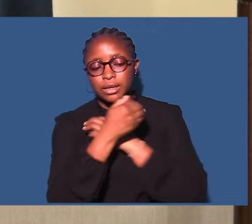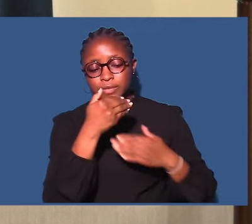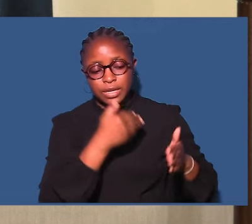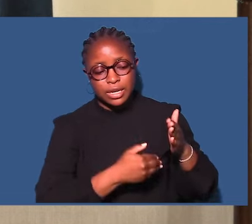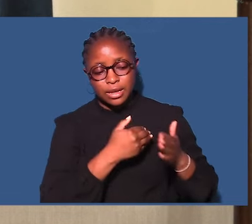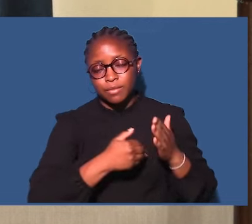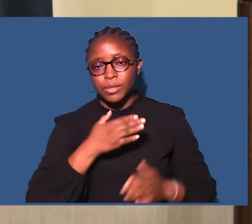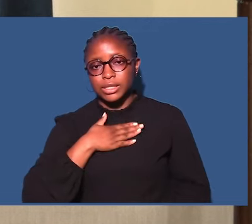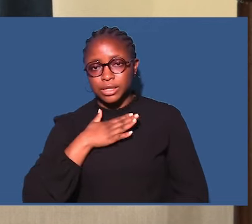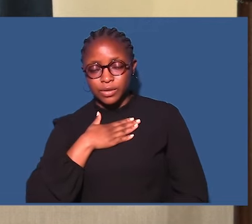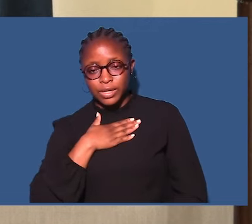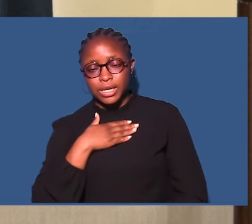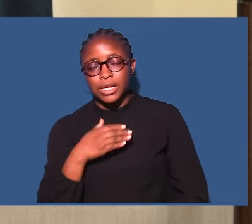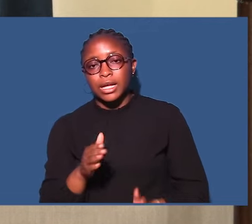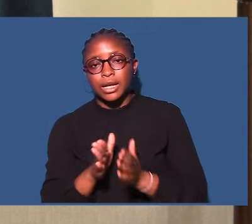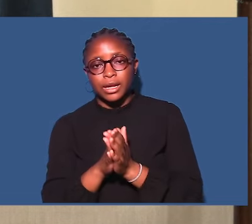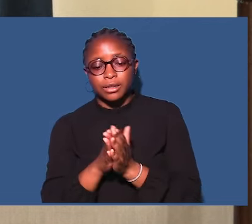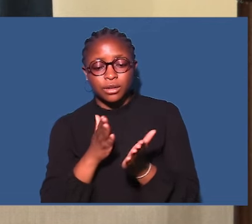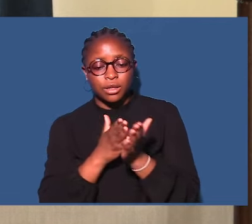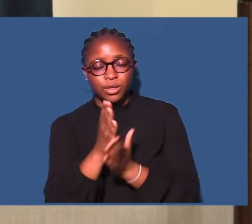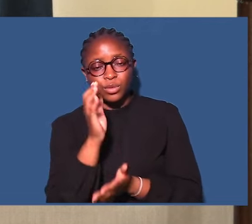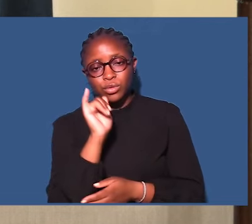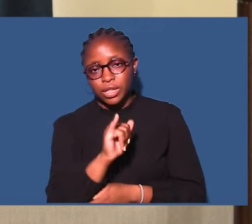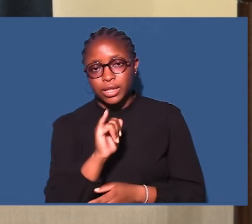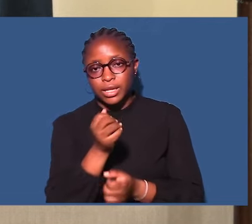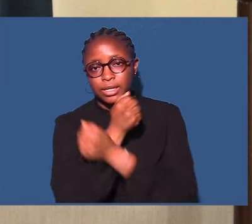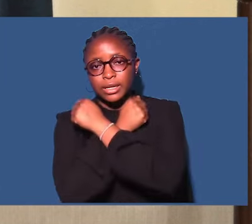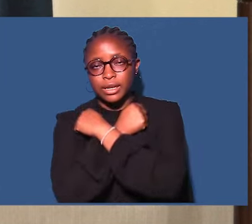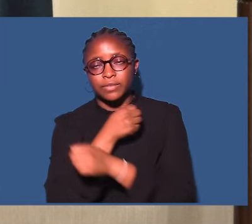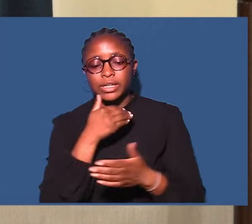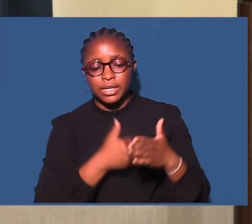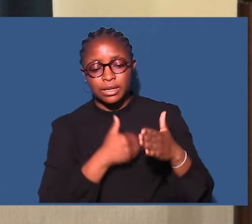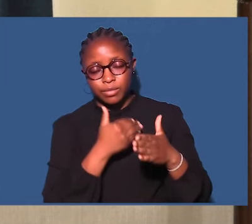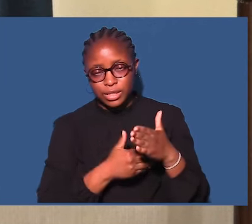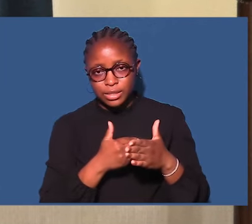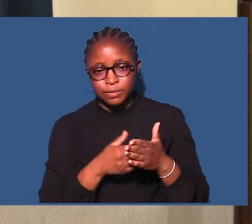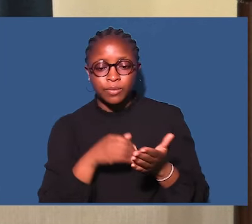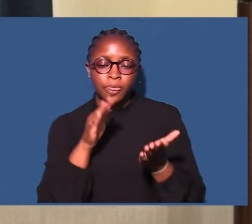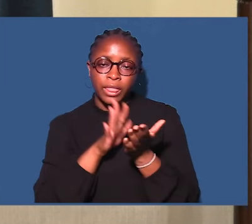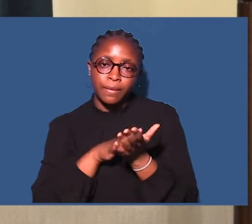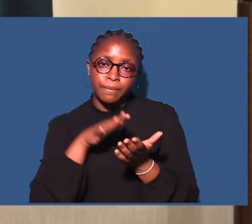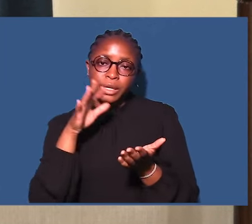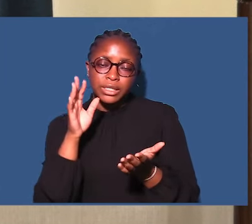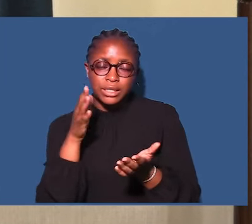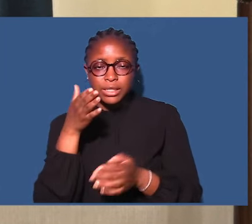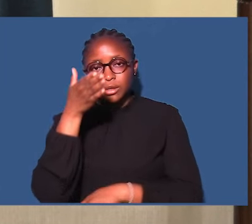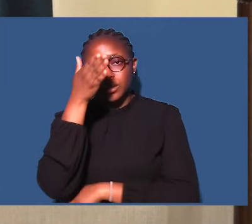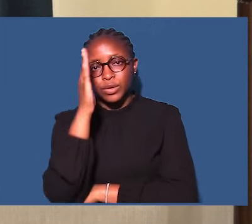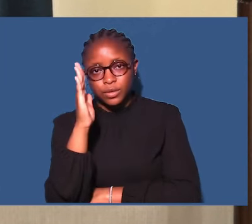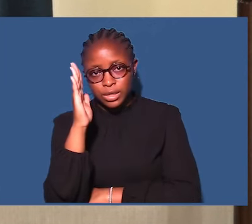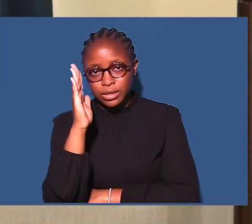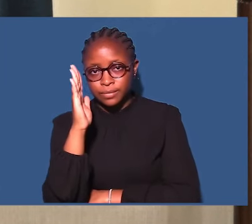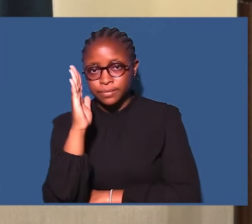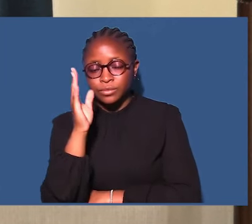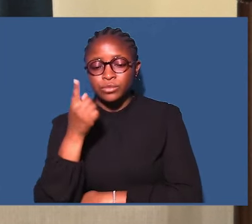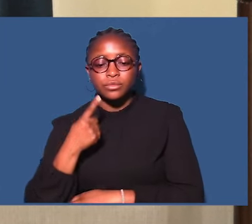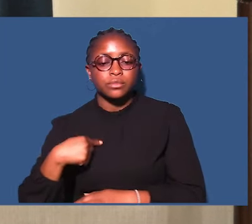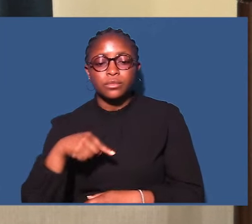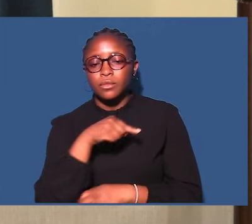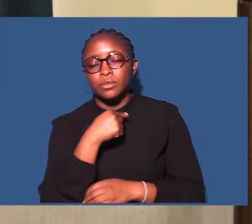by loving our neighbors, by praising God, we are able to show